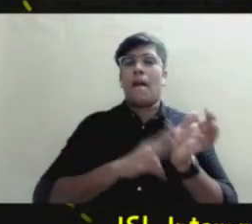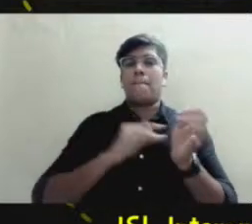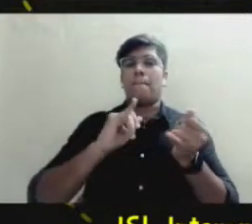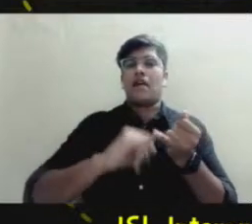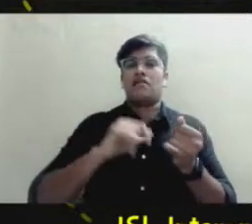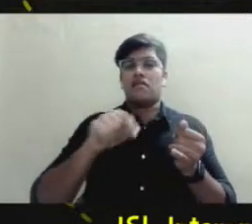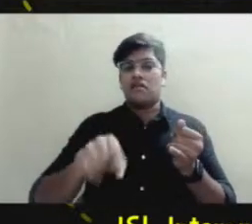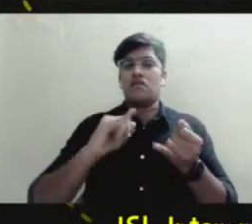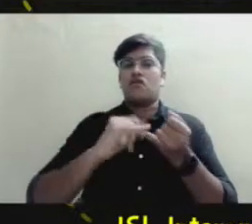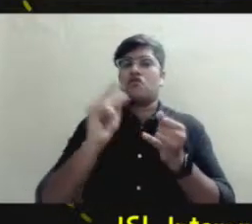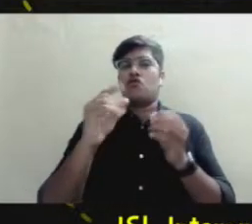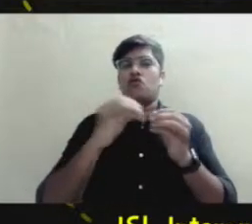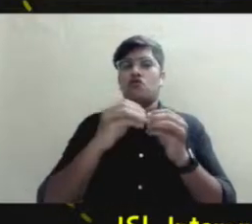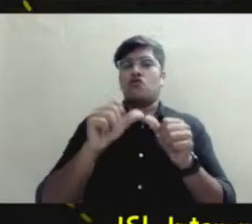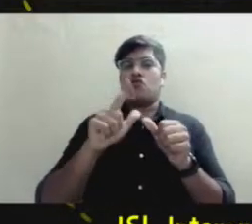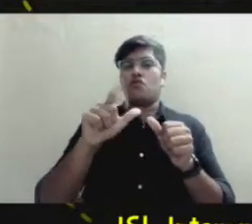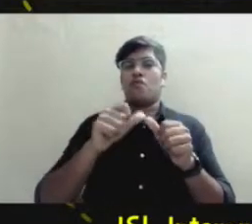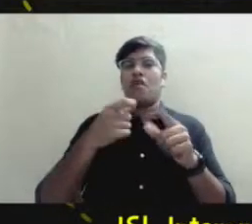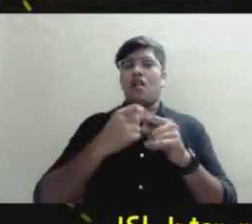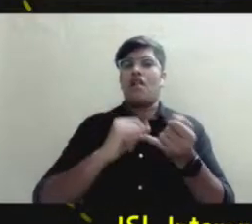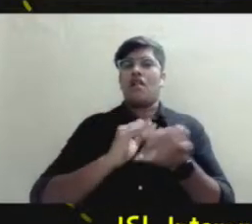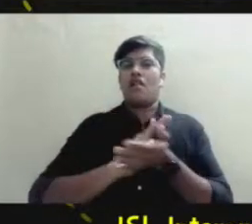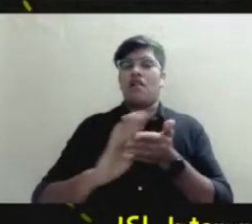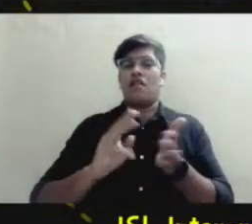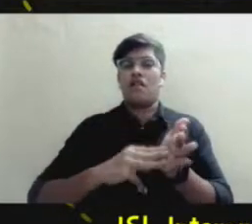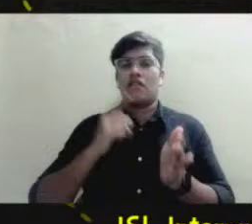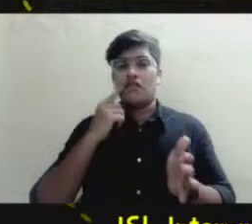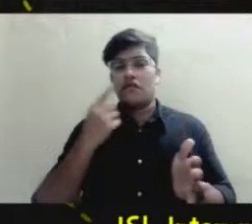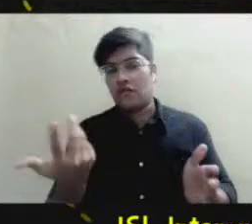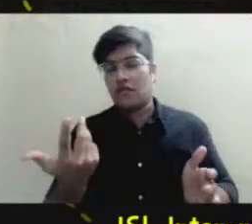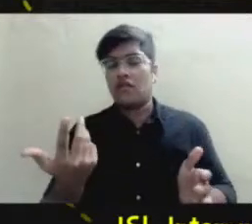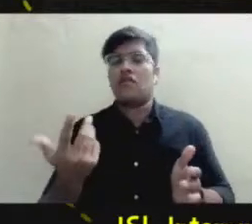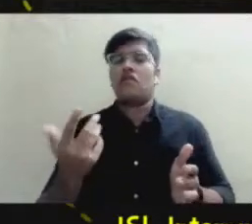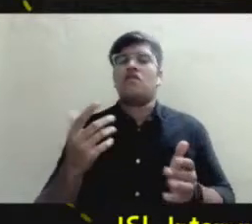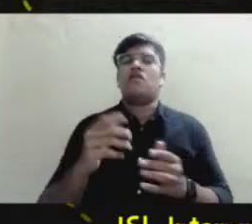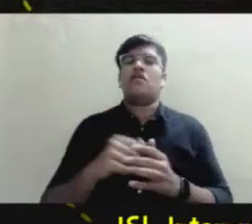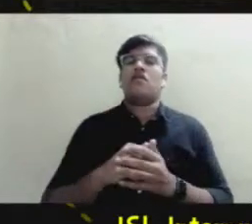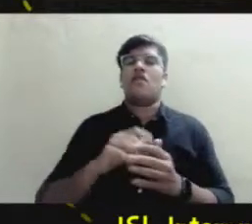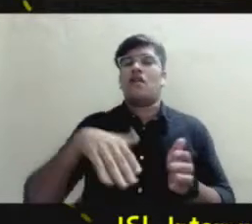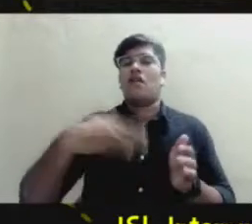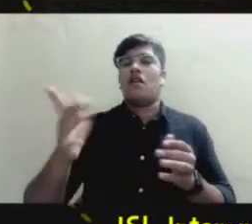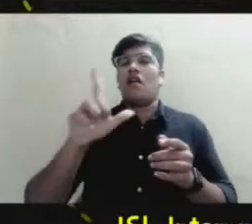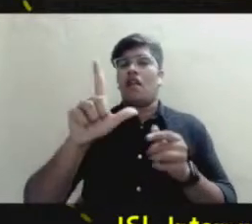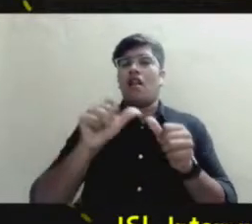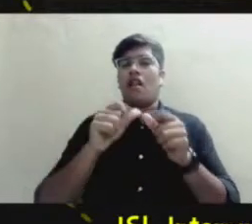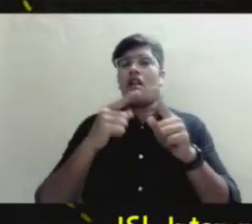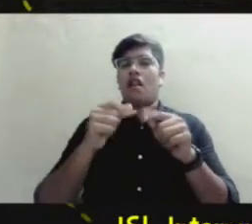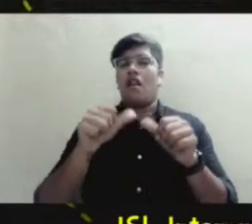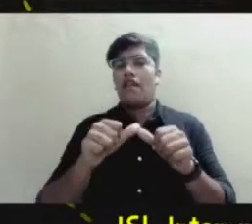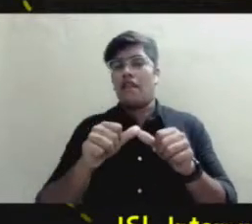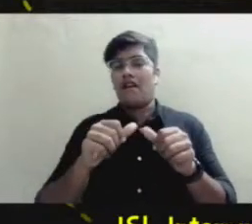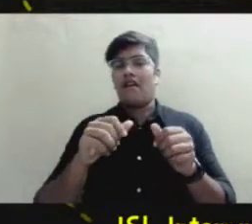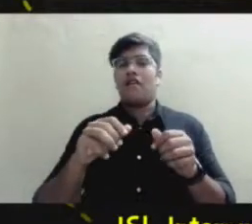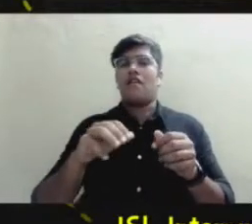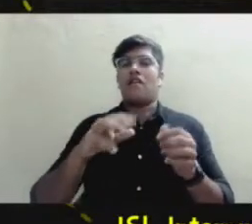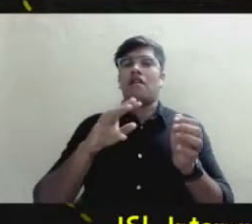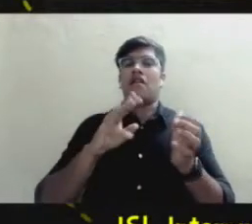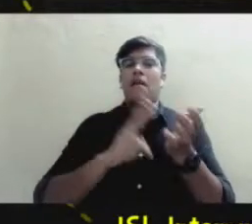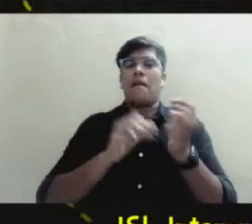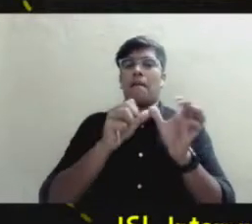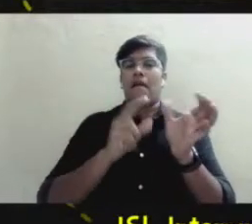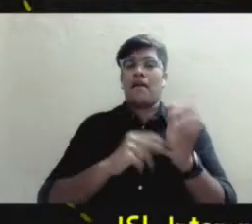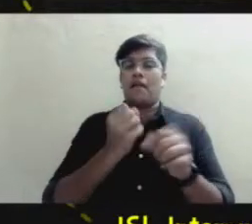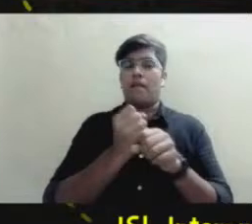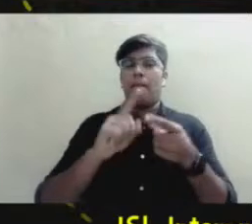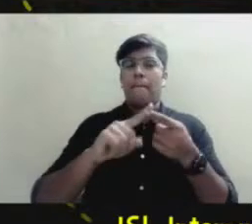of Lata ji, who sung Meera beautifully, or then even Juthika Roy, or then you have